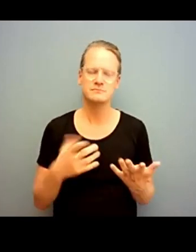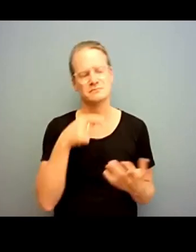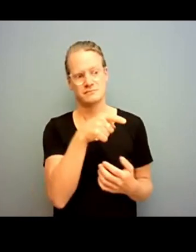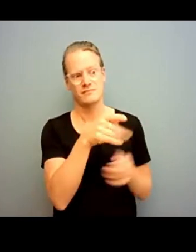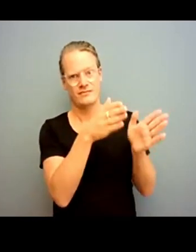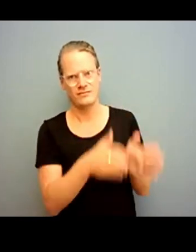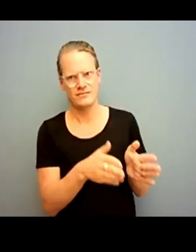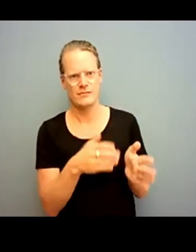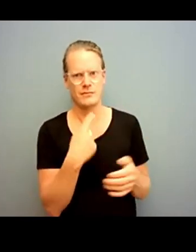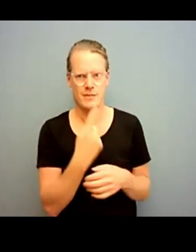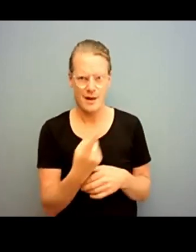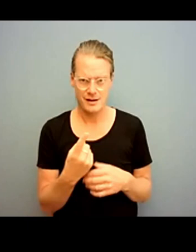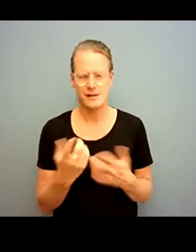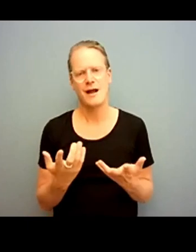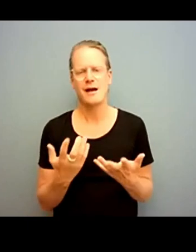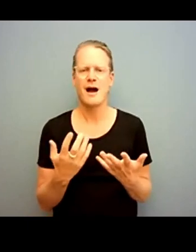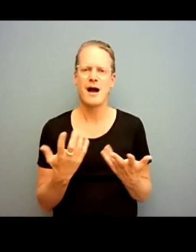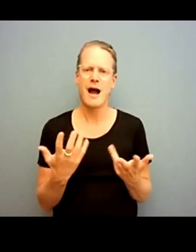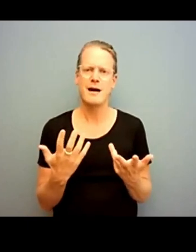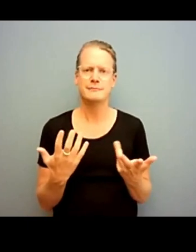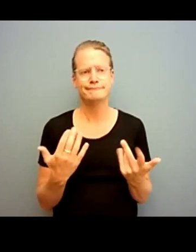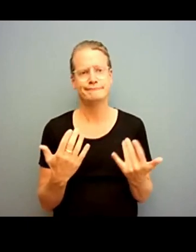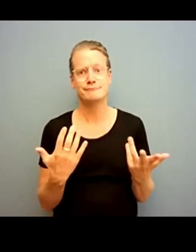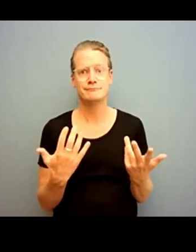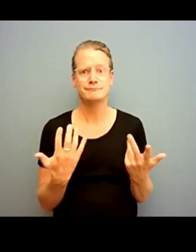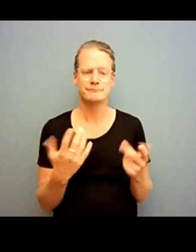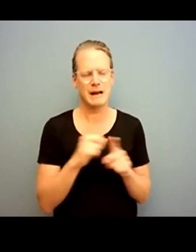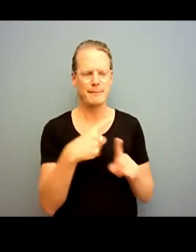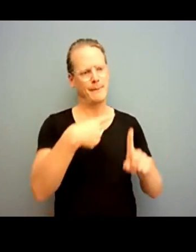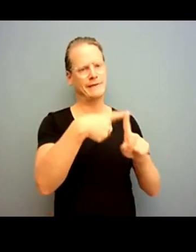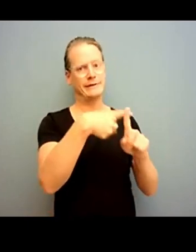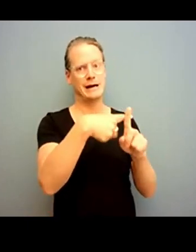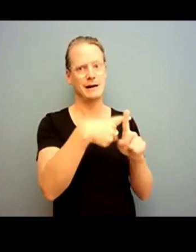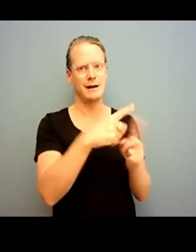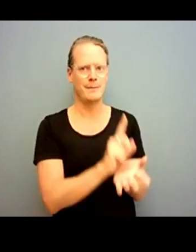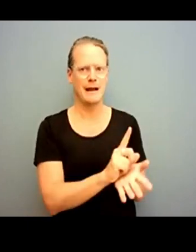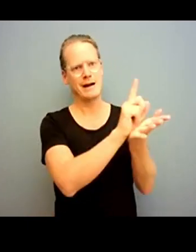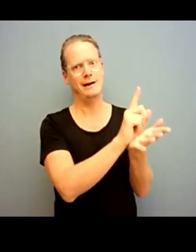the relative lack of power of the groups at the table on the day.